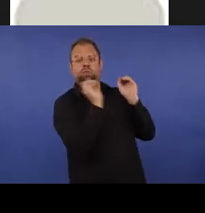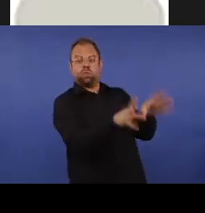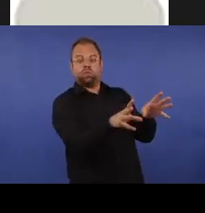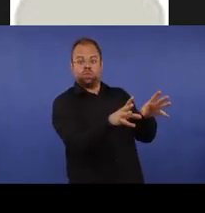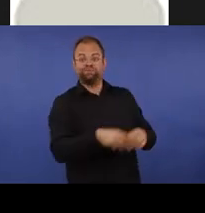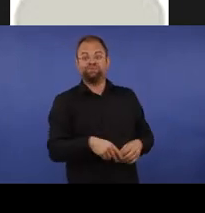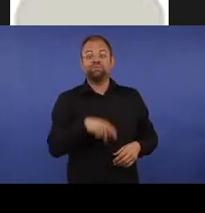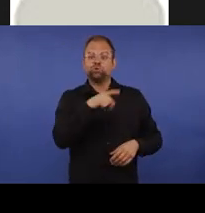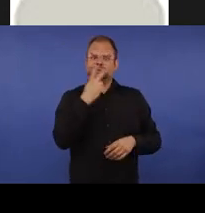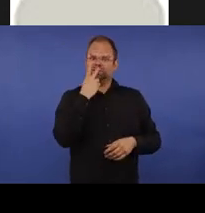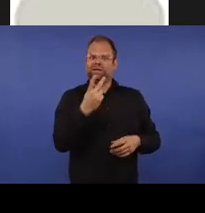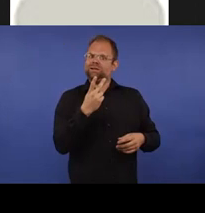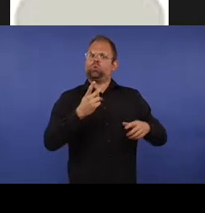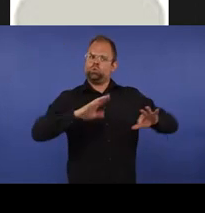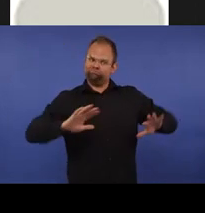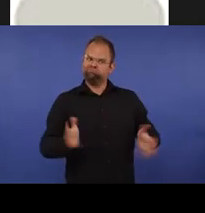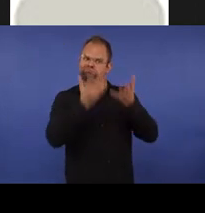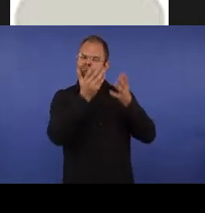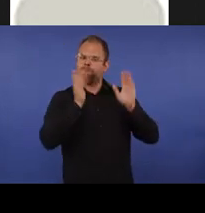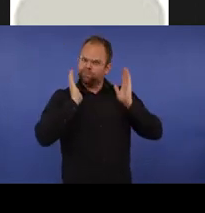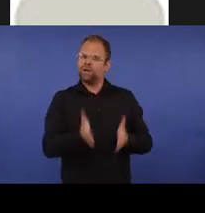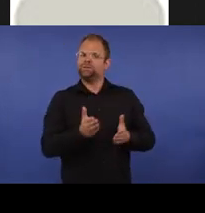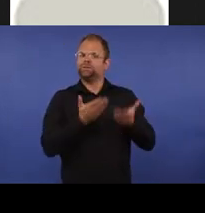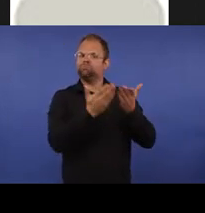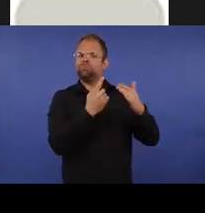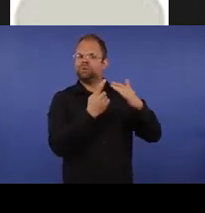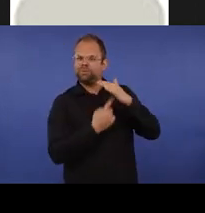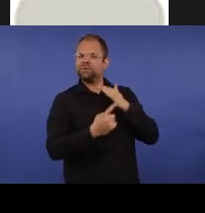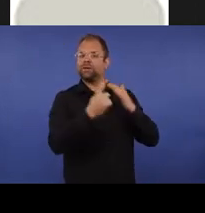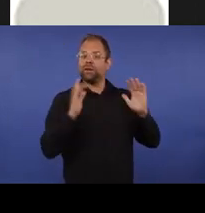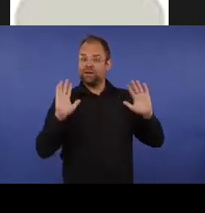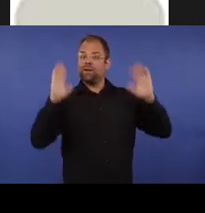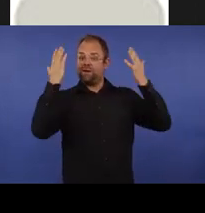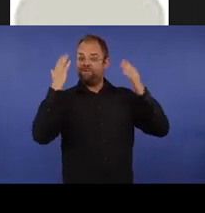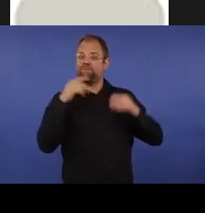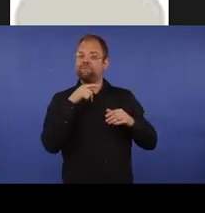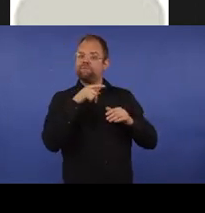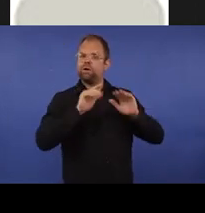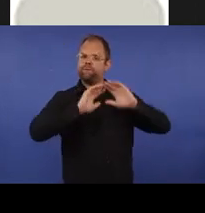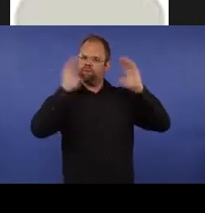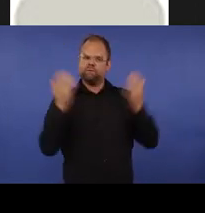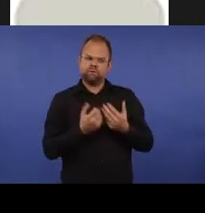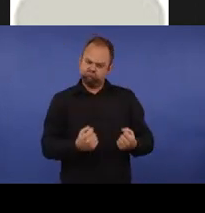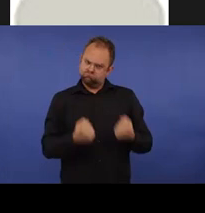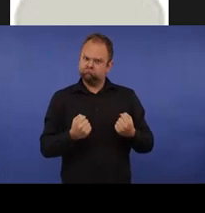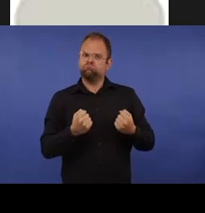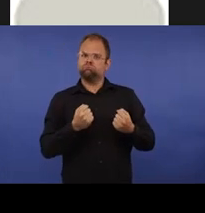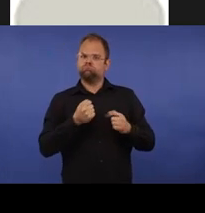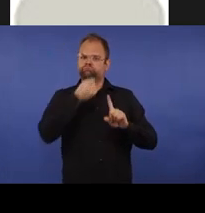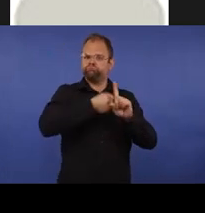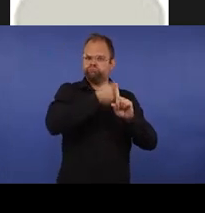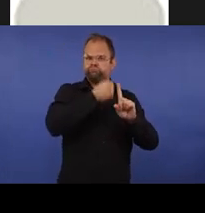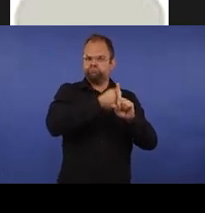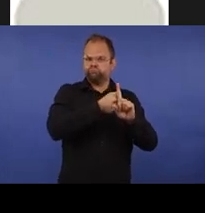our centers to be able to mobilize supports, get creative about how to address barriers that were created with every change that was